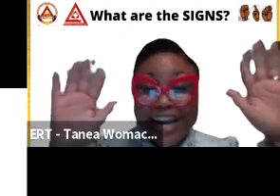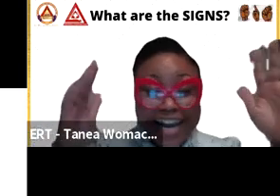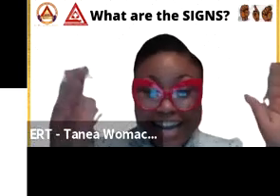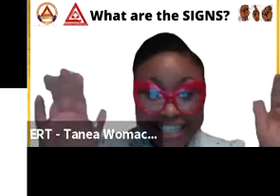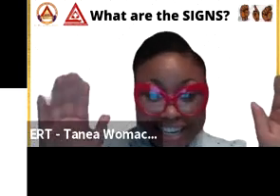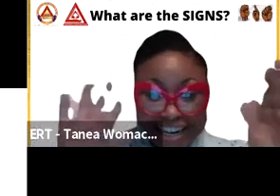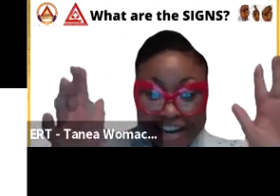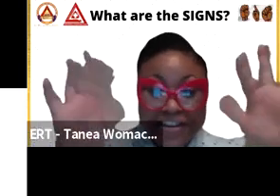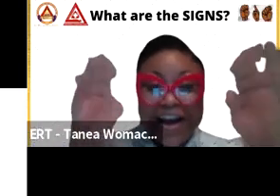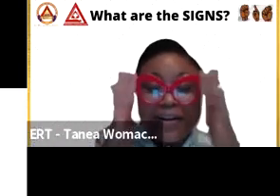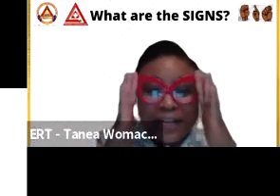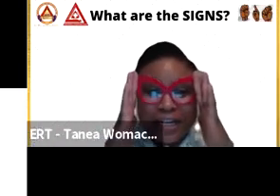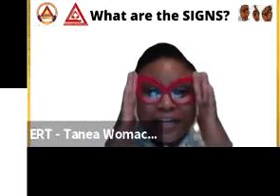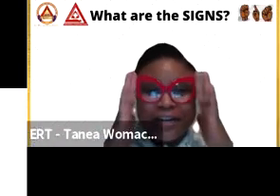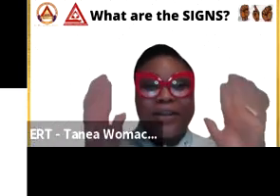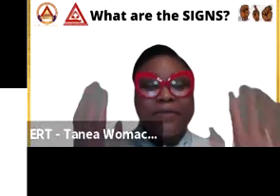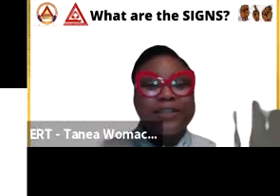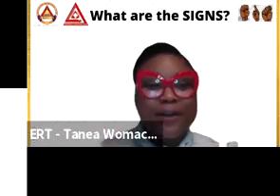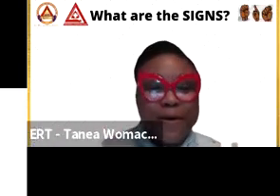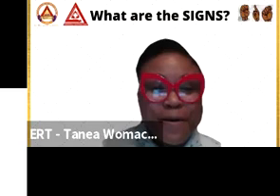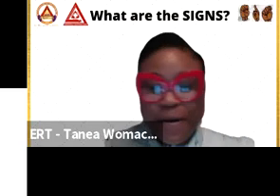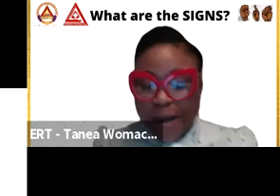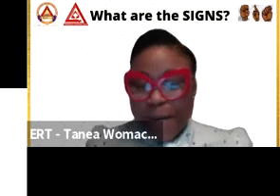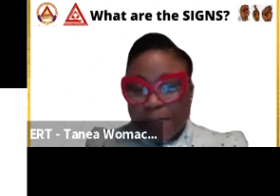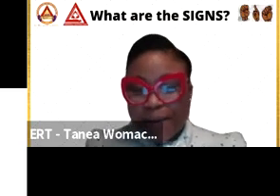your dedication. If y'all knew, there were